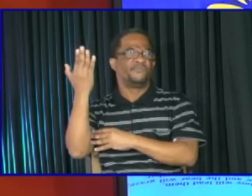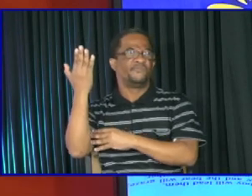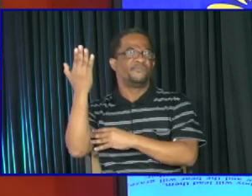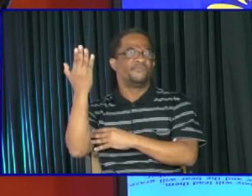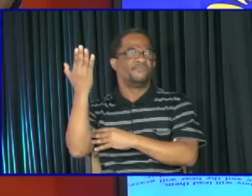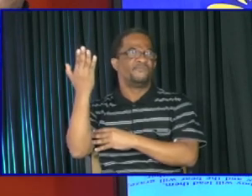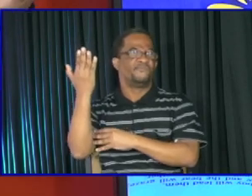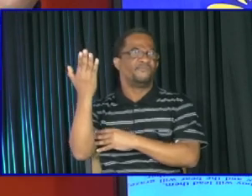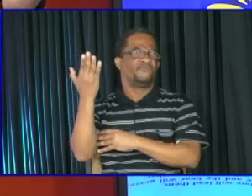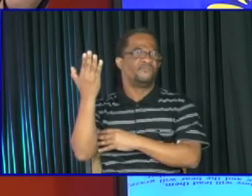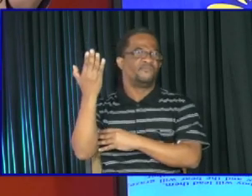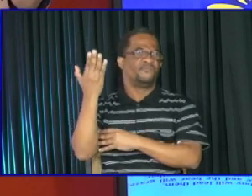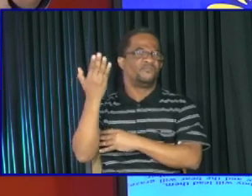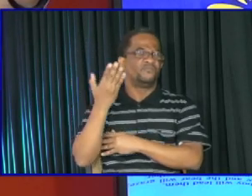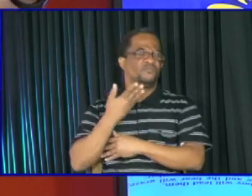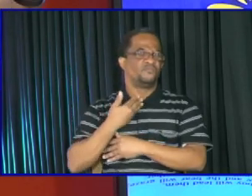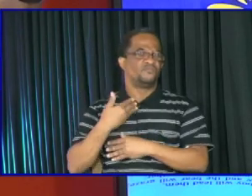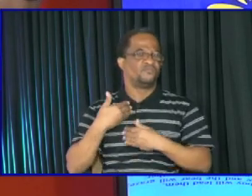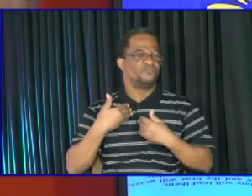ransom me